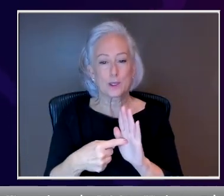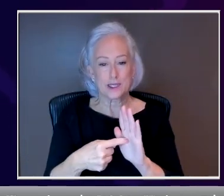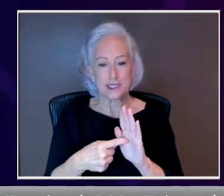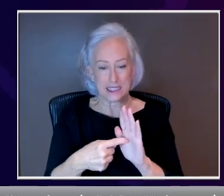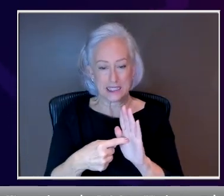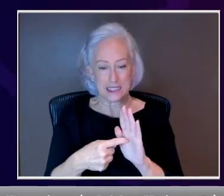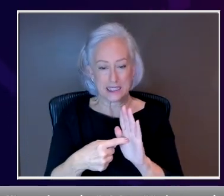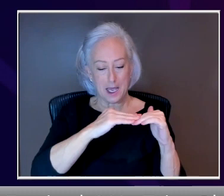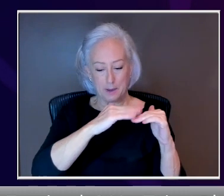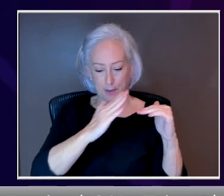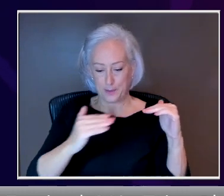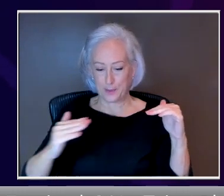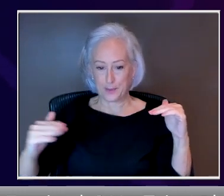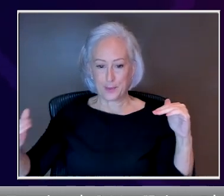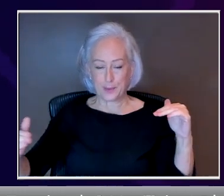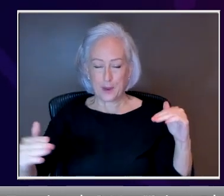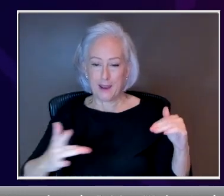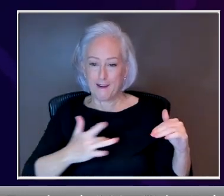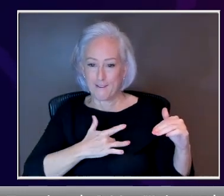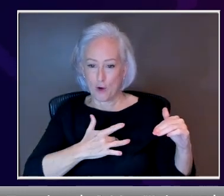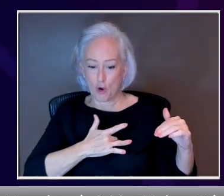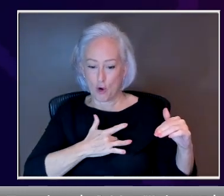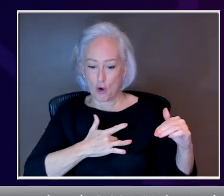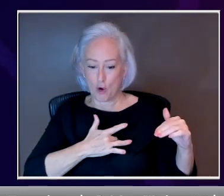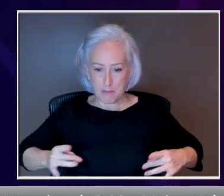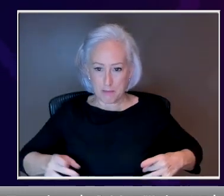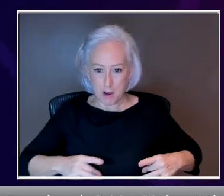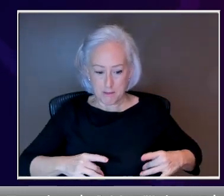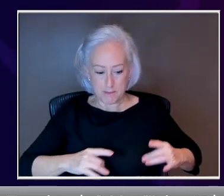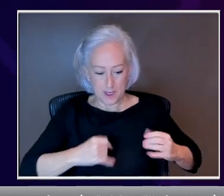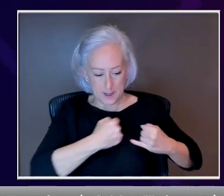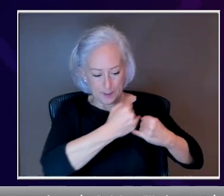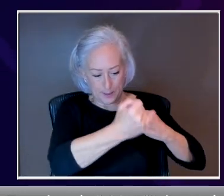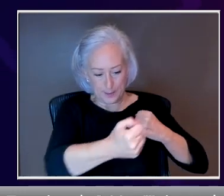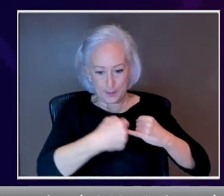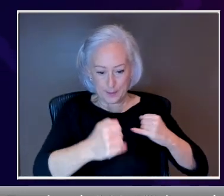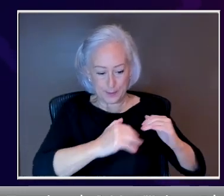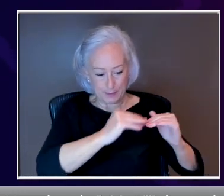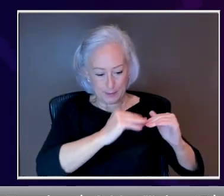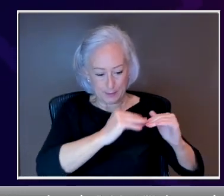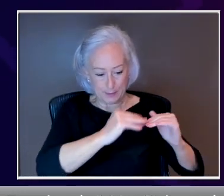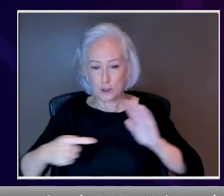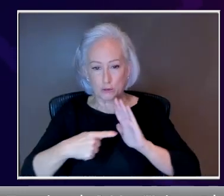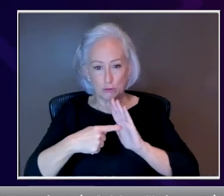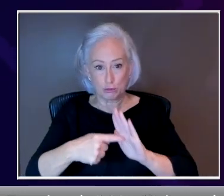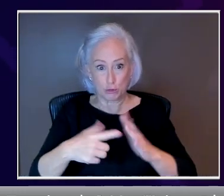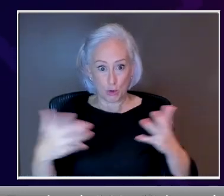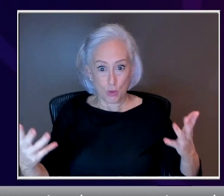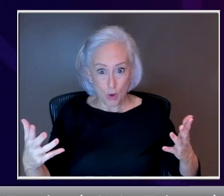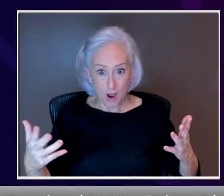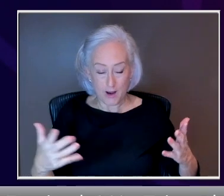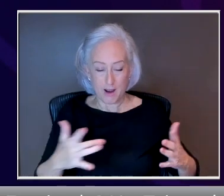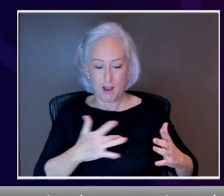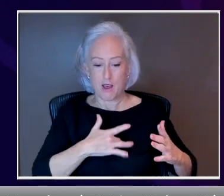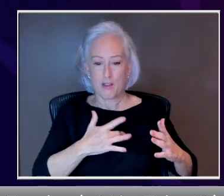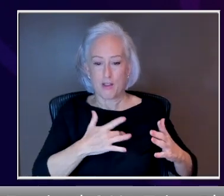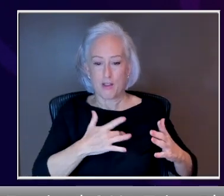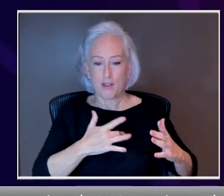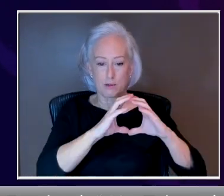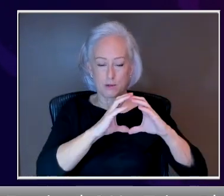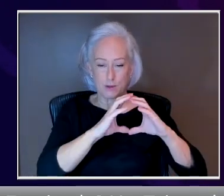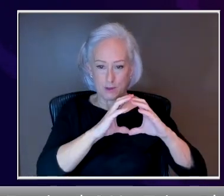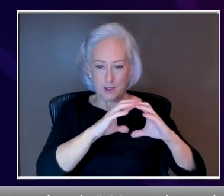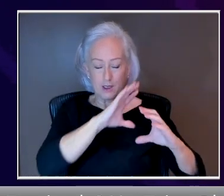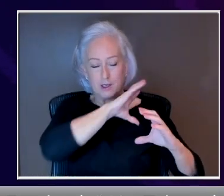but long QT is a condition that's first diagnosed with an EKG. So it's an initial